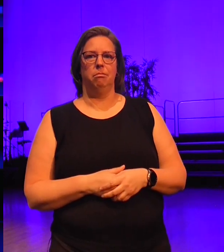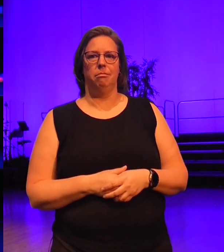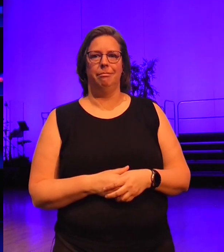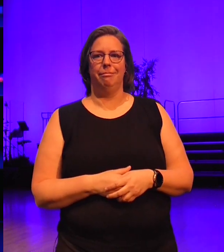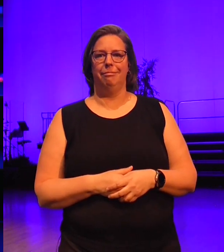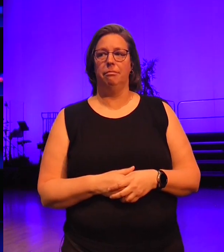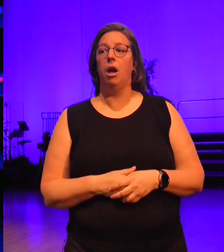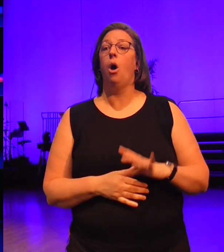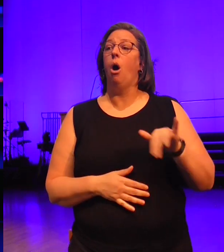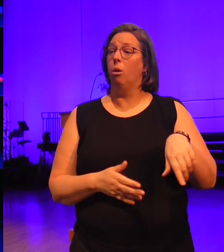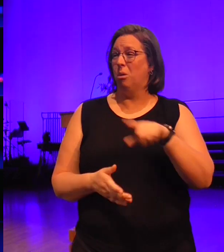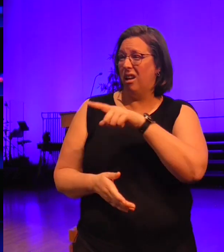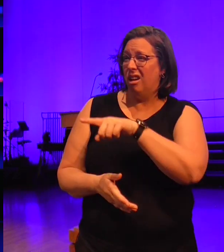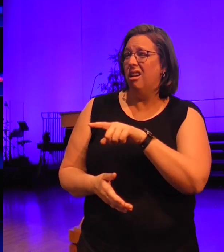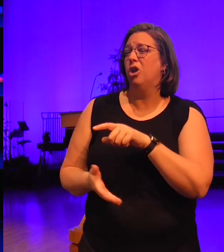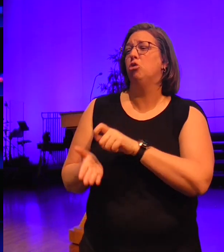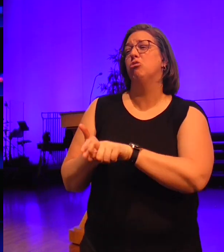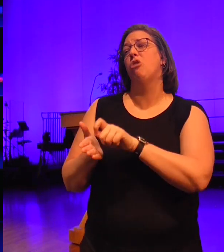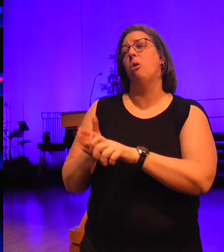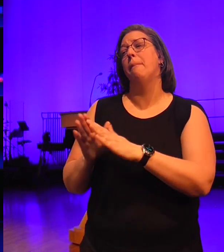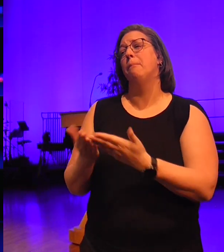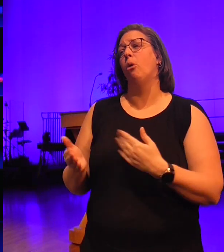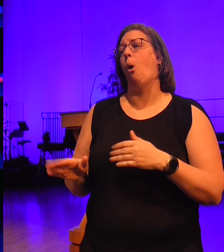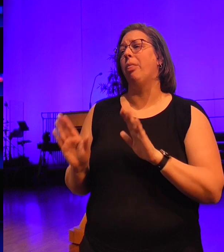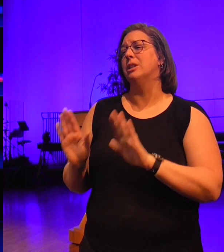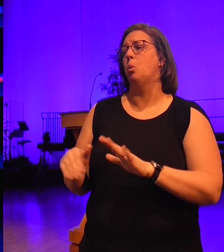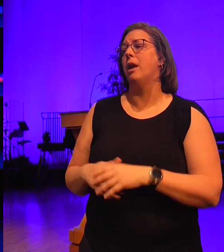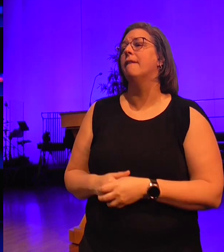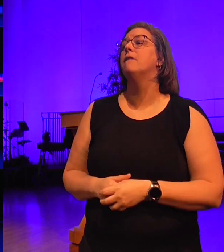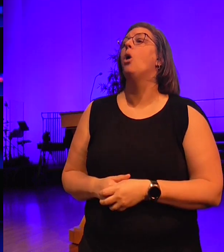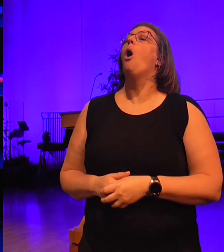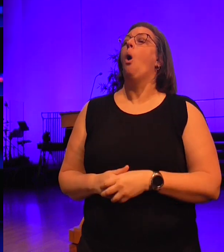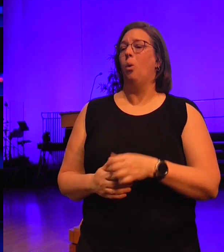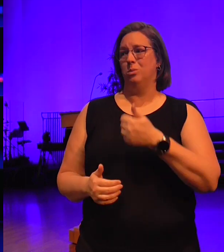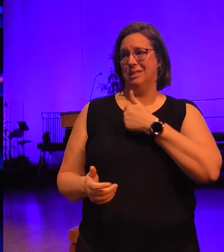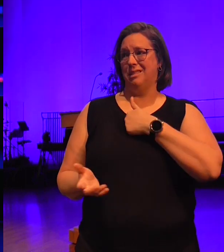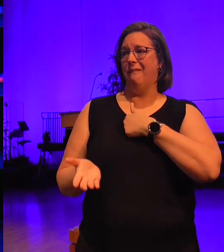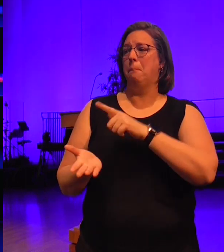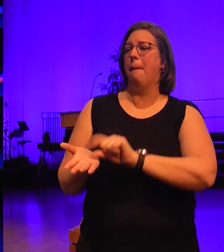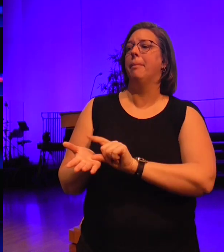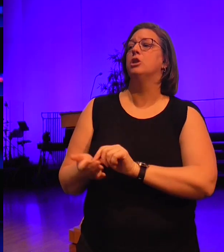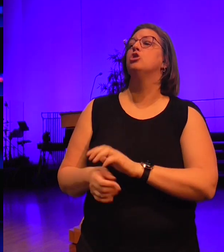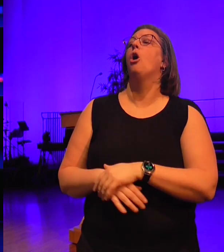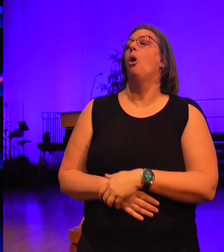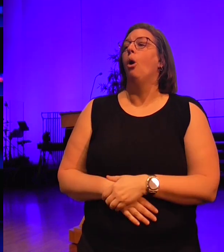Josh, you wrote a book? That's wonderful. Self-published, huh?